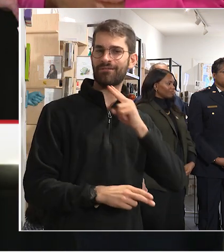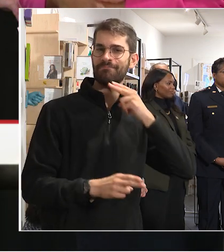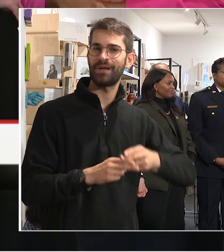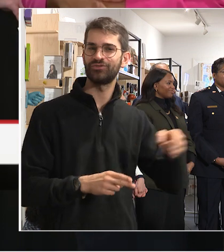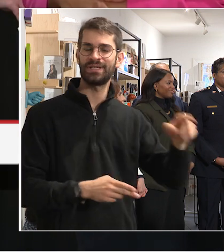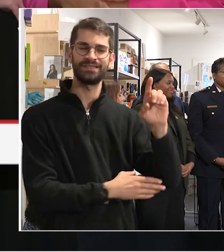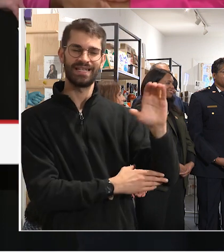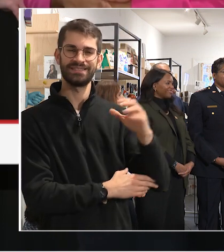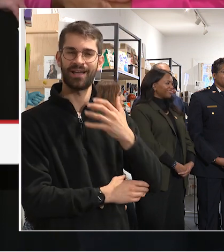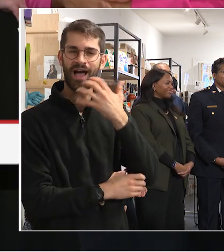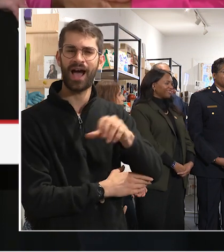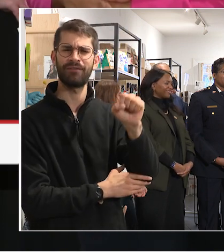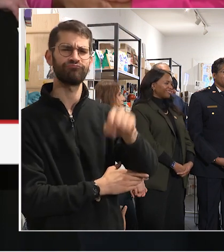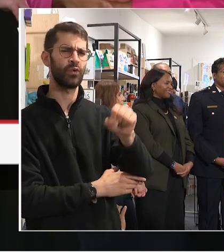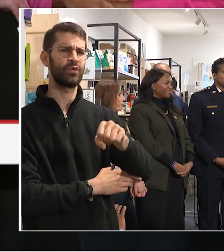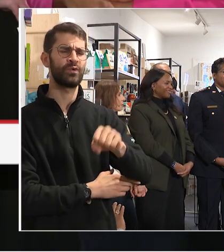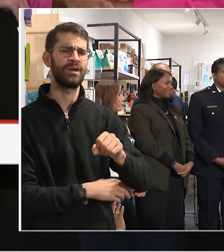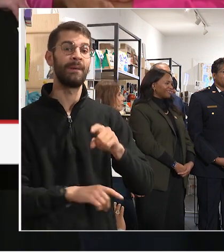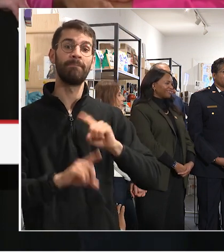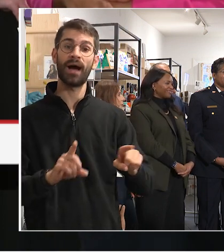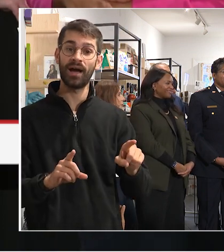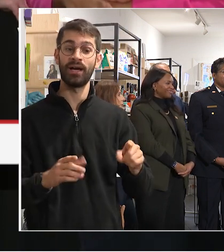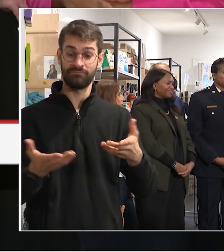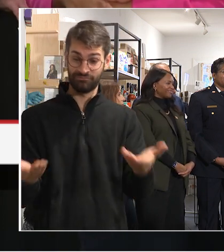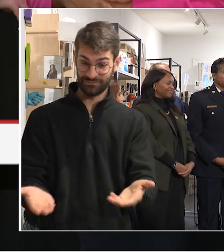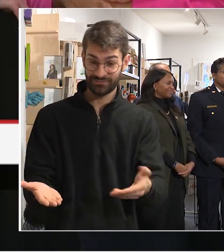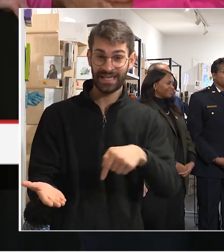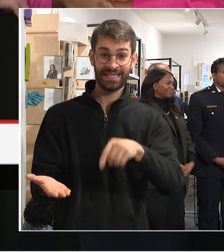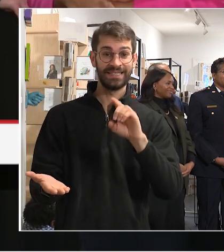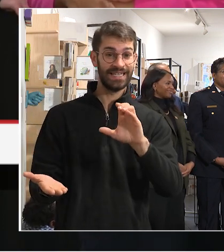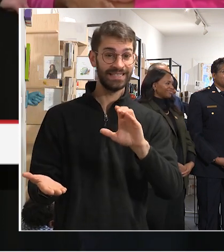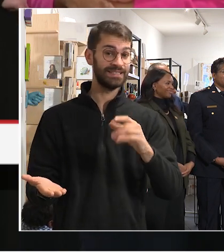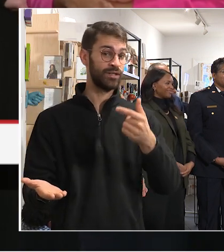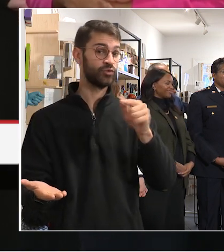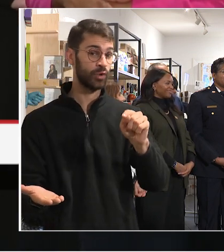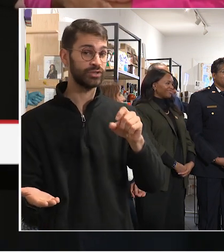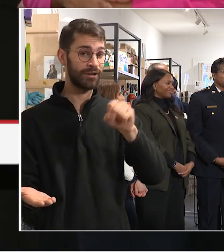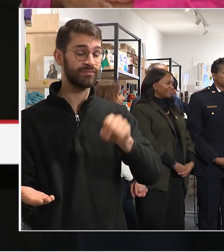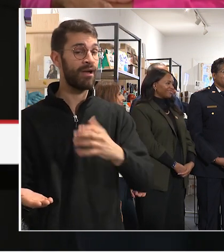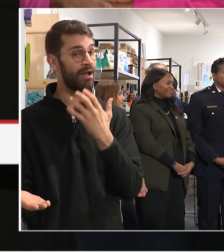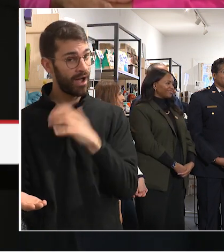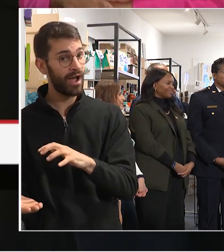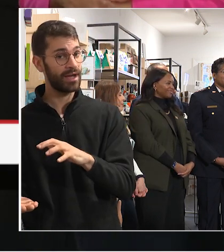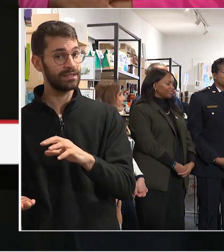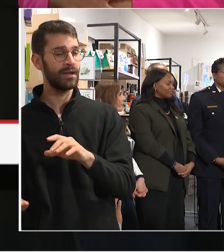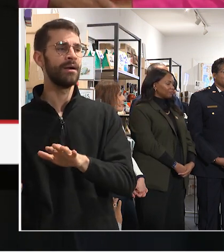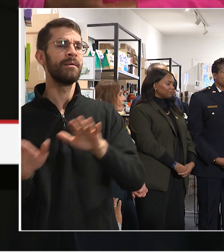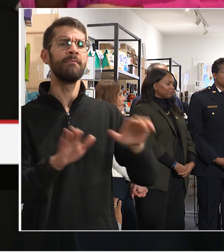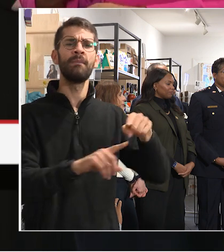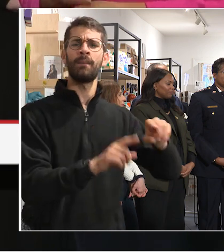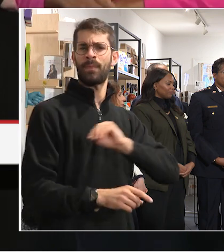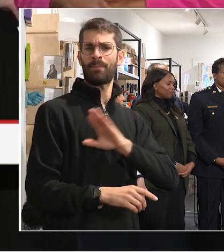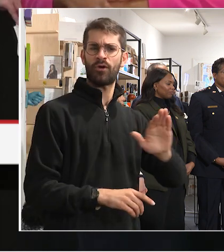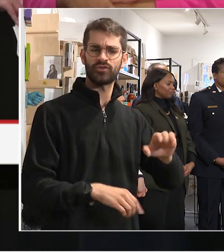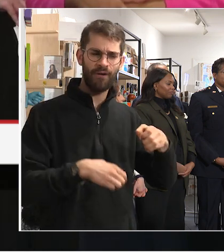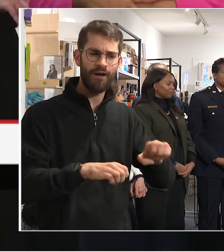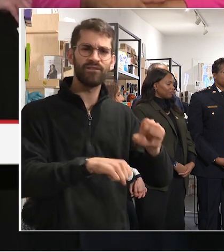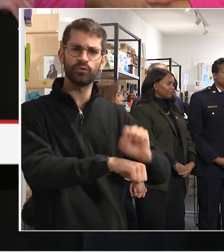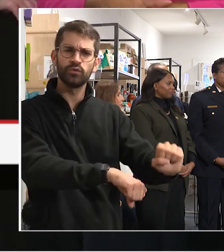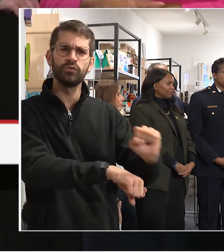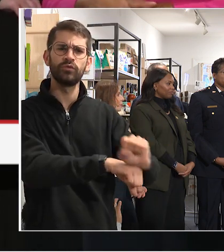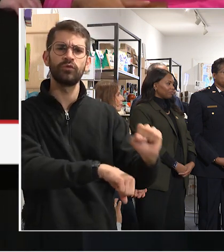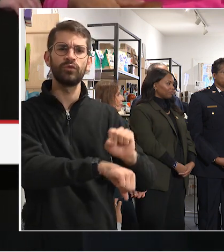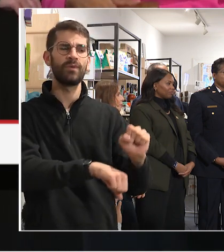hot, but as a result, DC, Georgetown is hot, but as a result of her efforts, every part